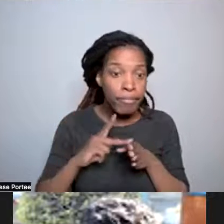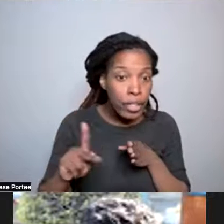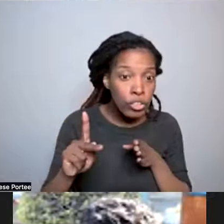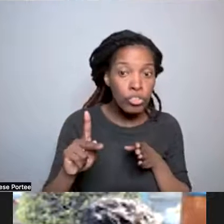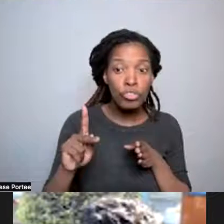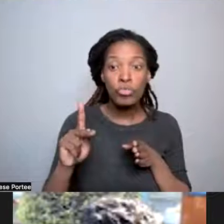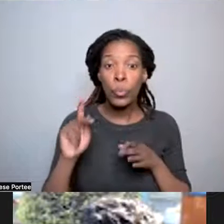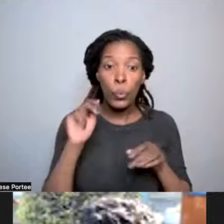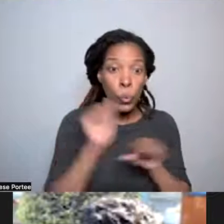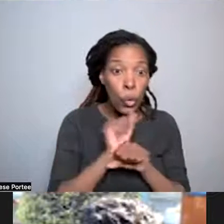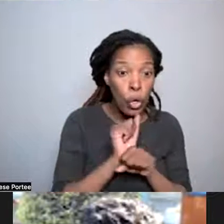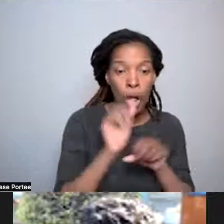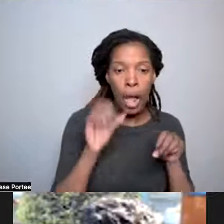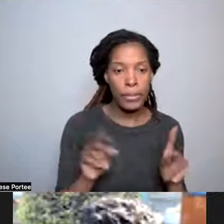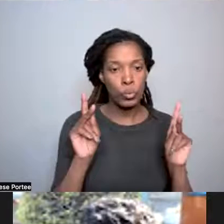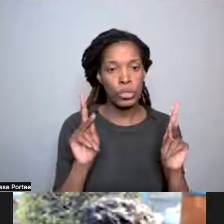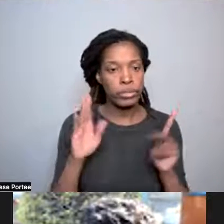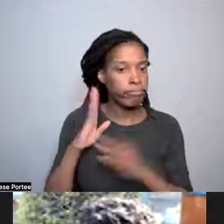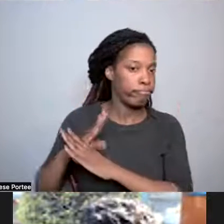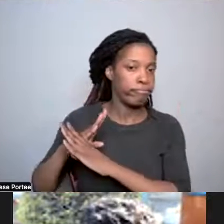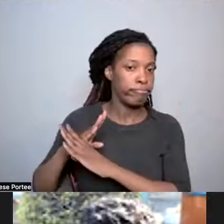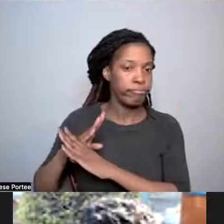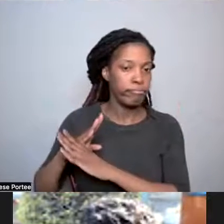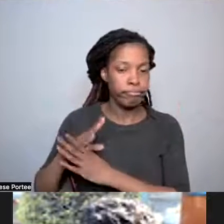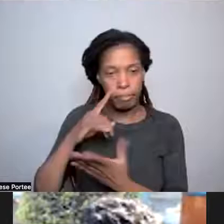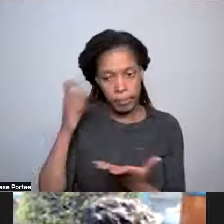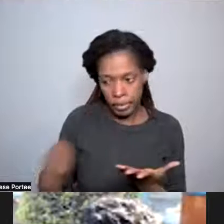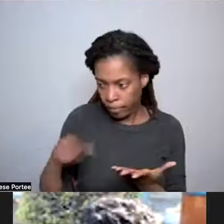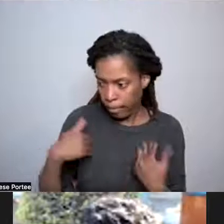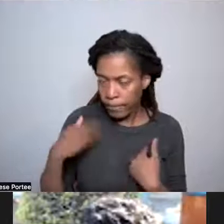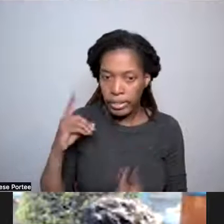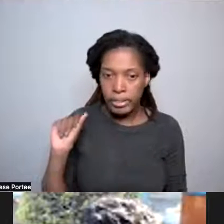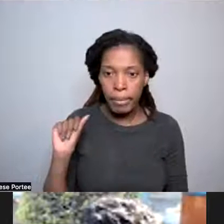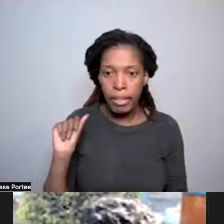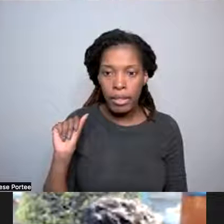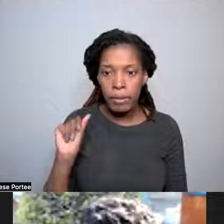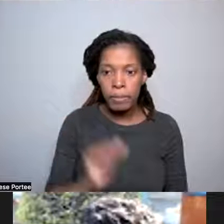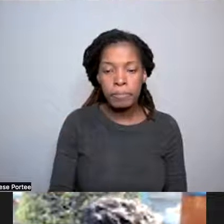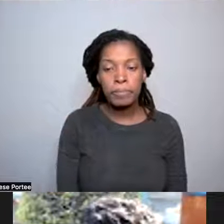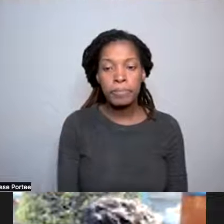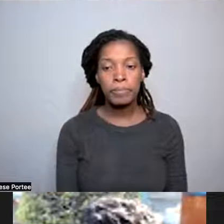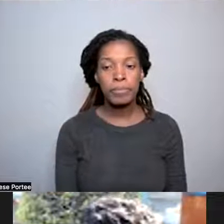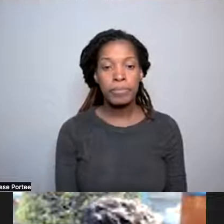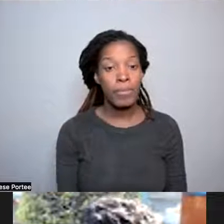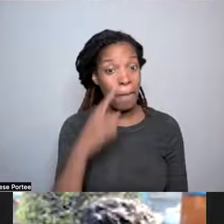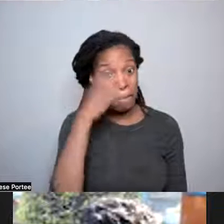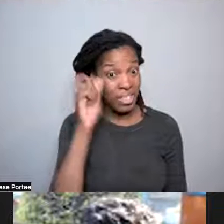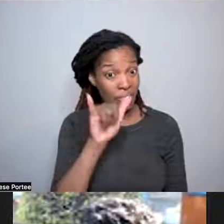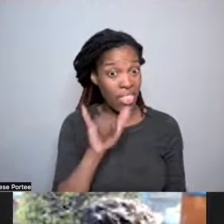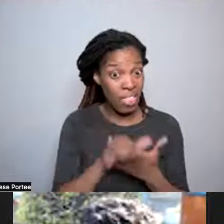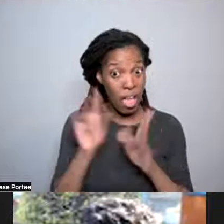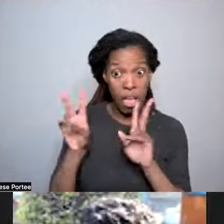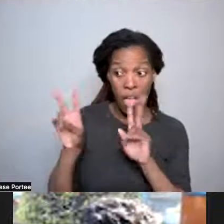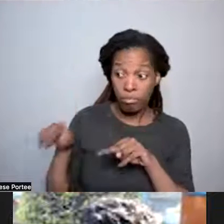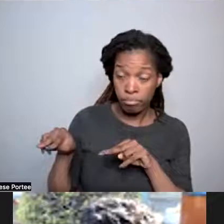professional opportunities. And front of this injustice, as a